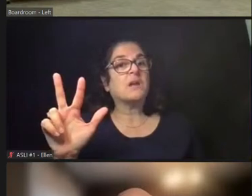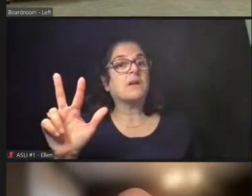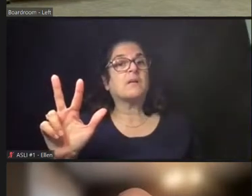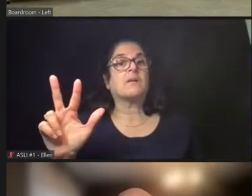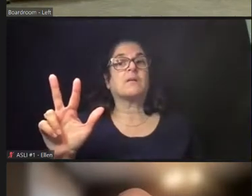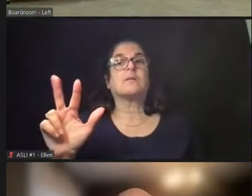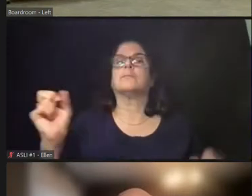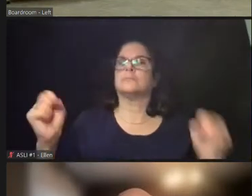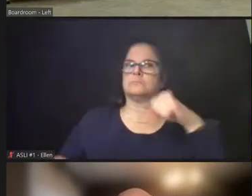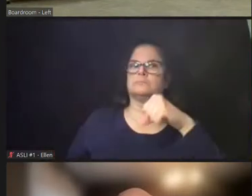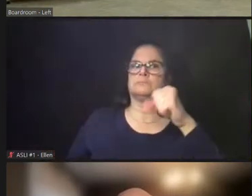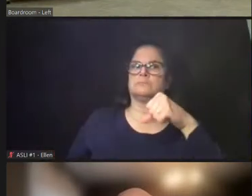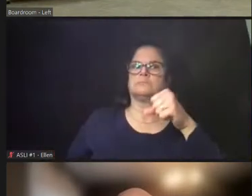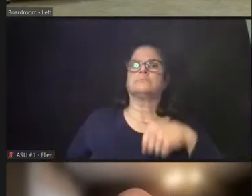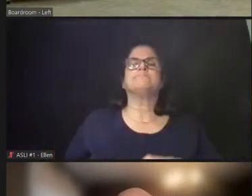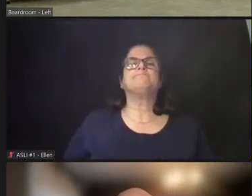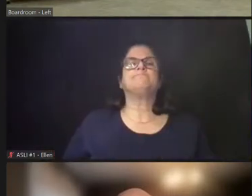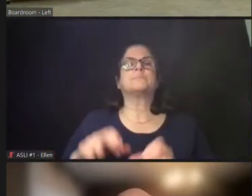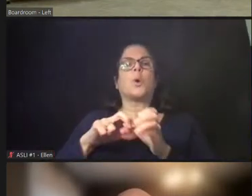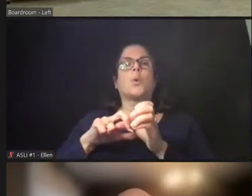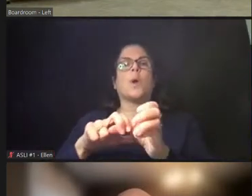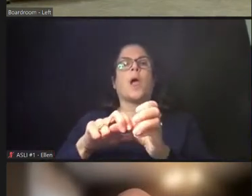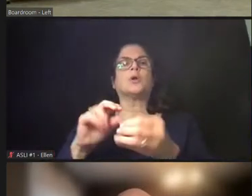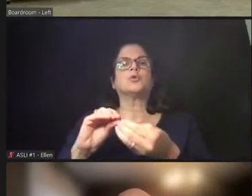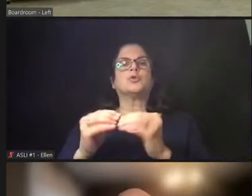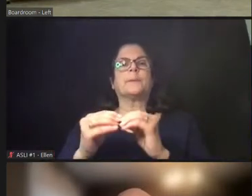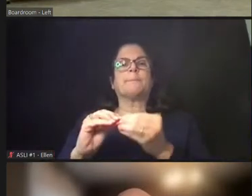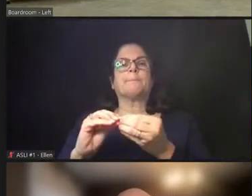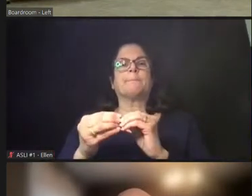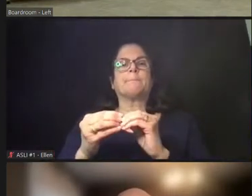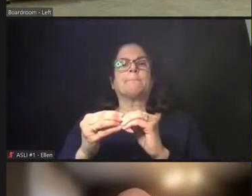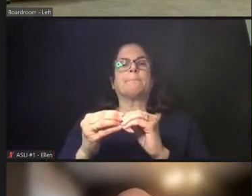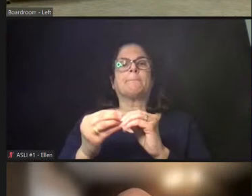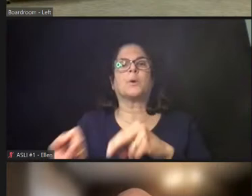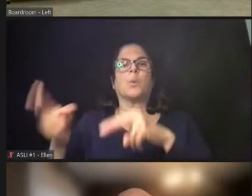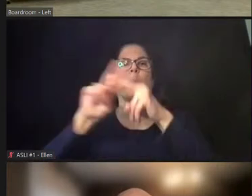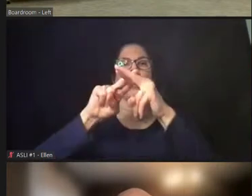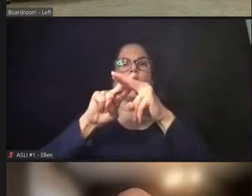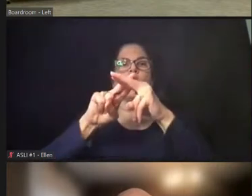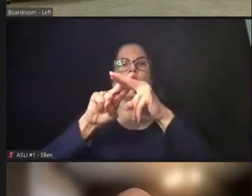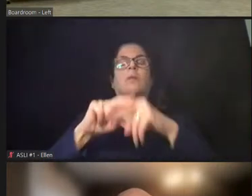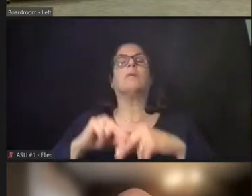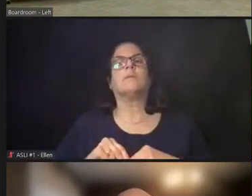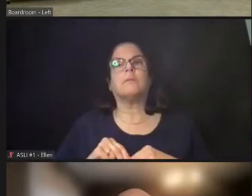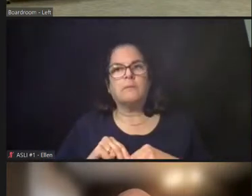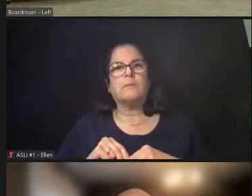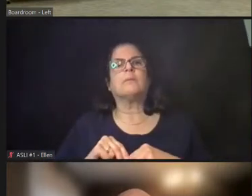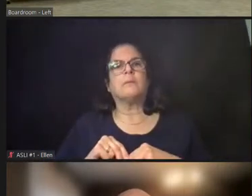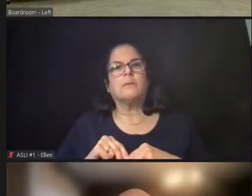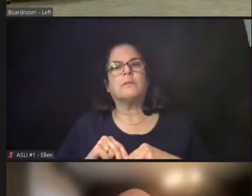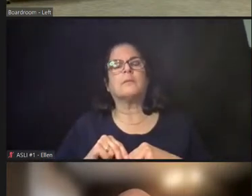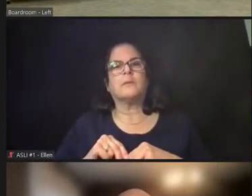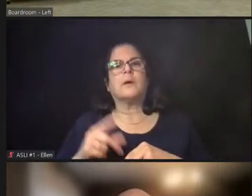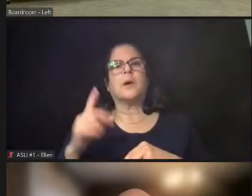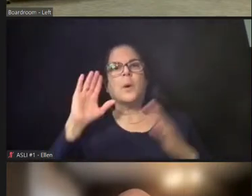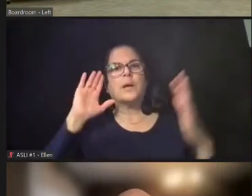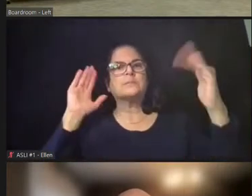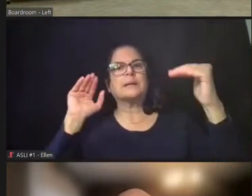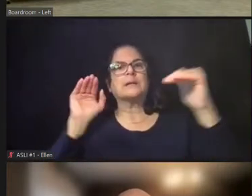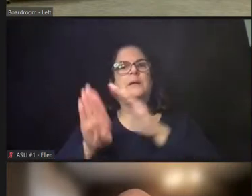9.3? Yes, so the ridership growth, you know, we're expecting to increase